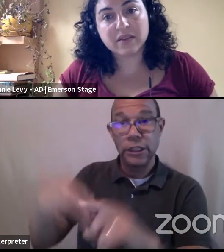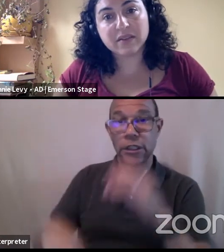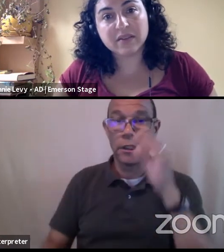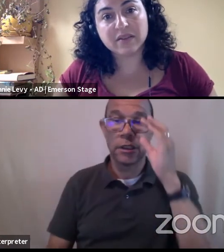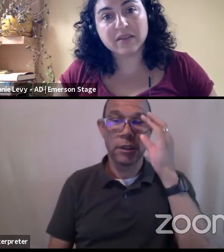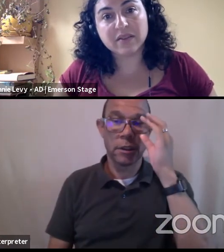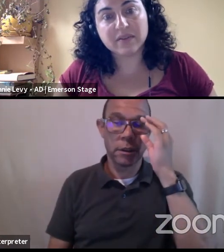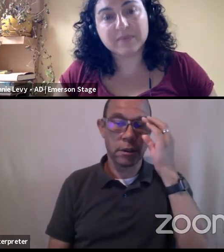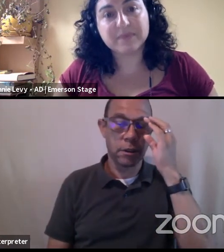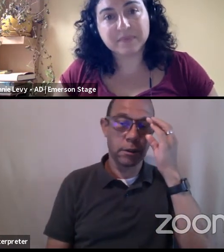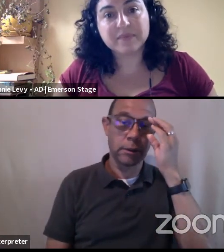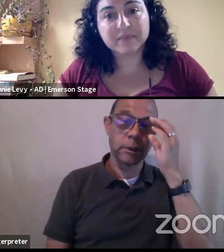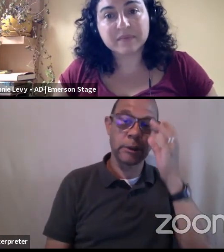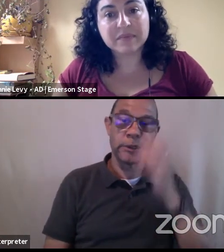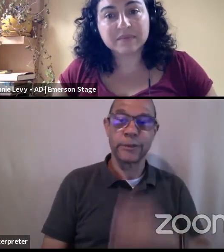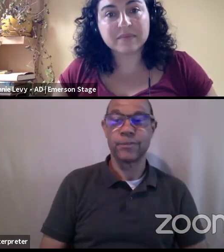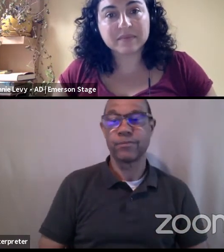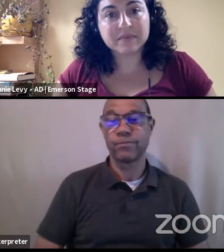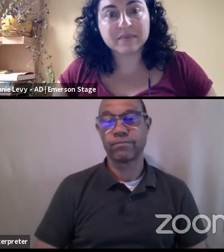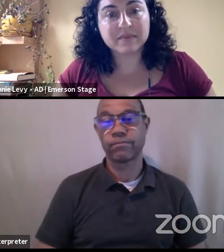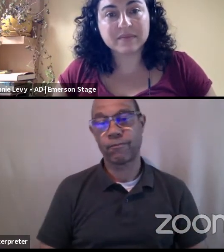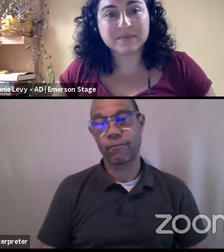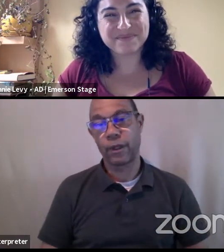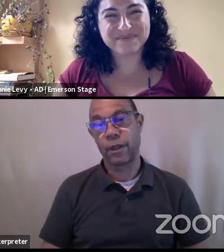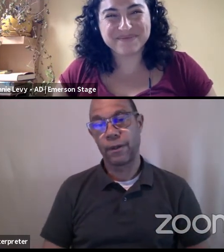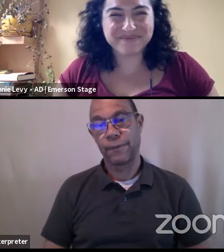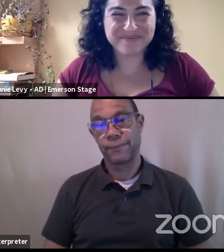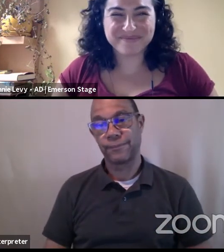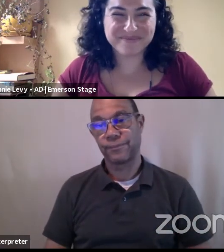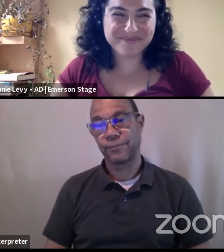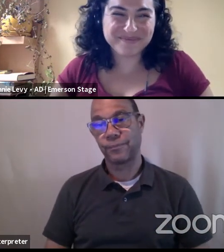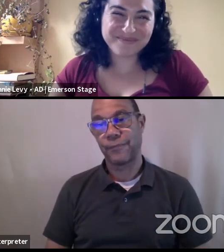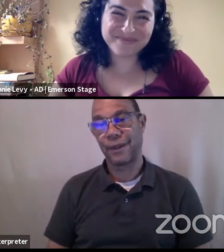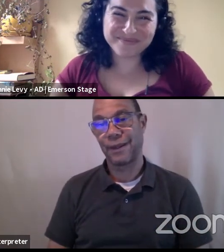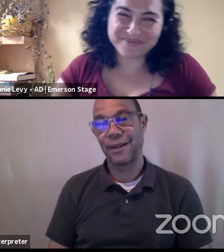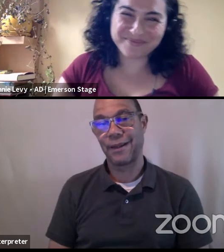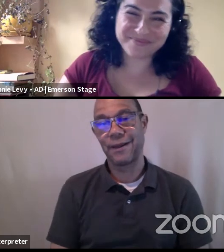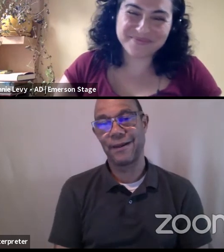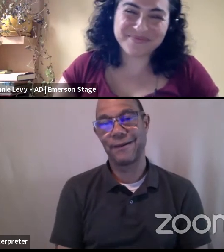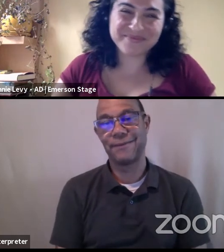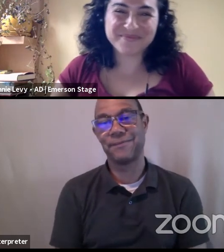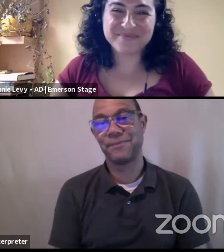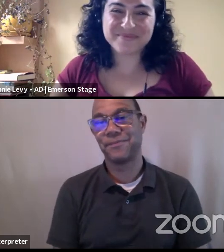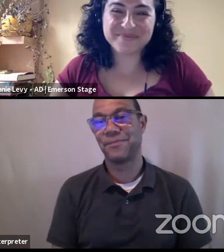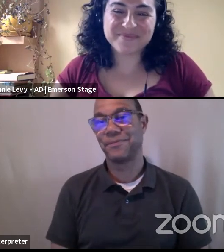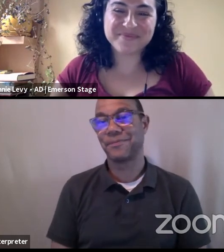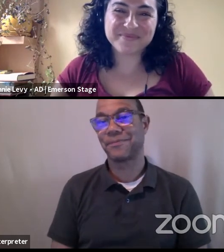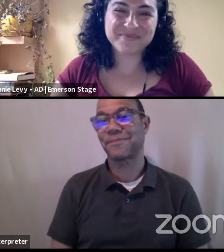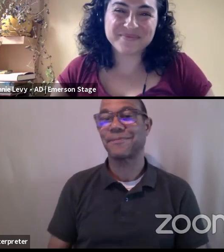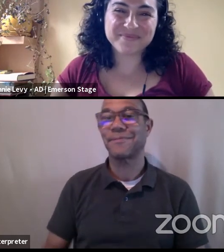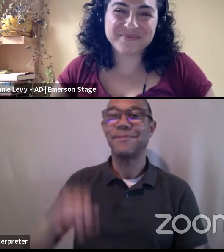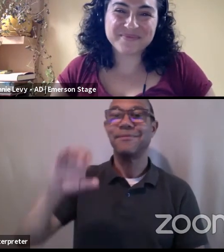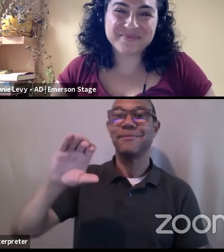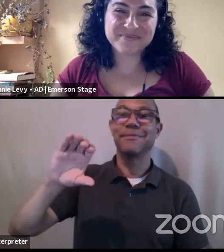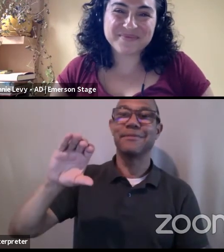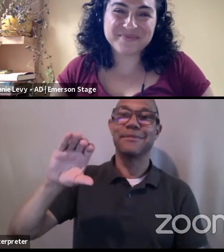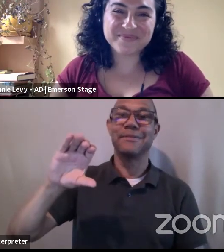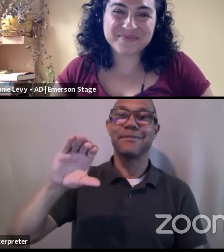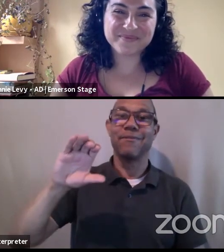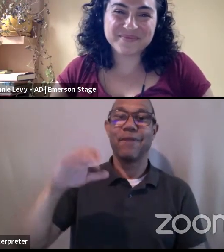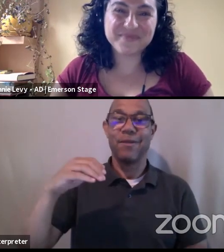As Chang said, the, there's a Russian fable when